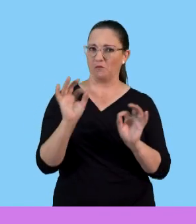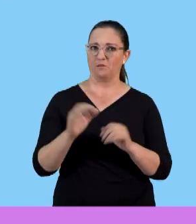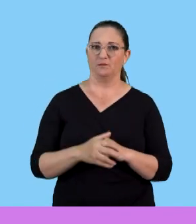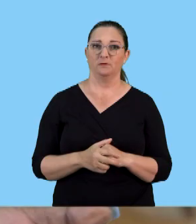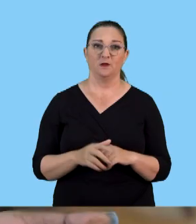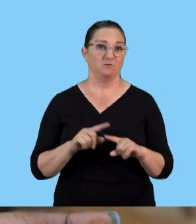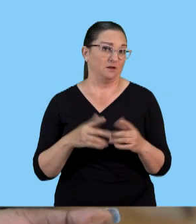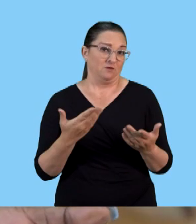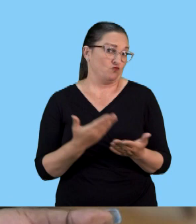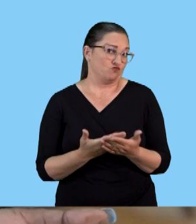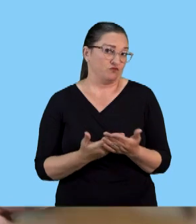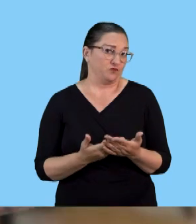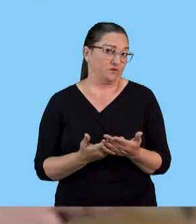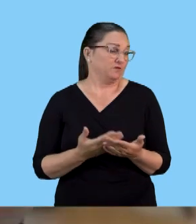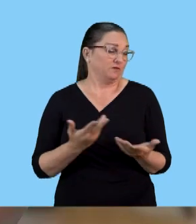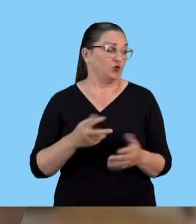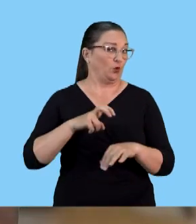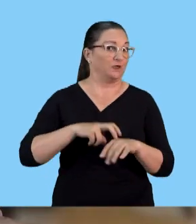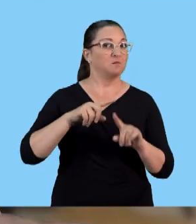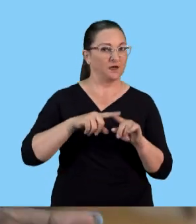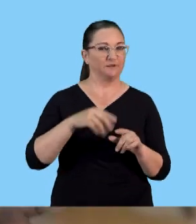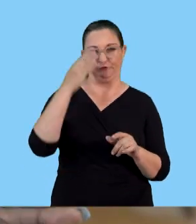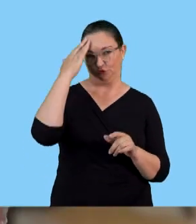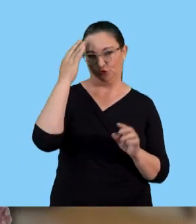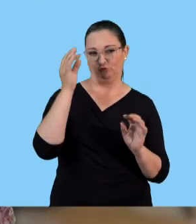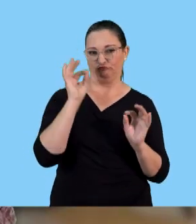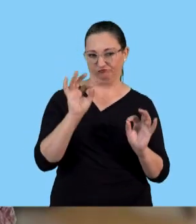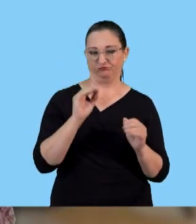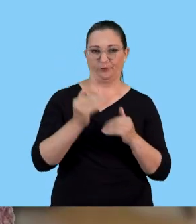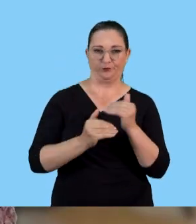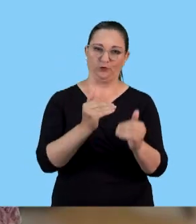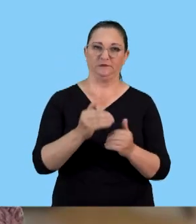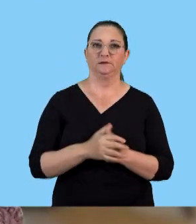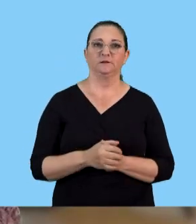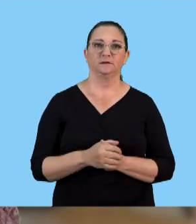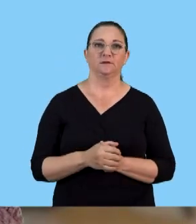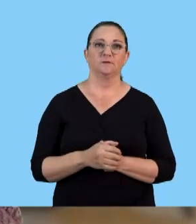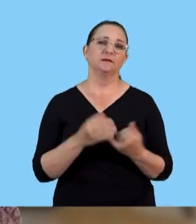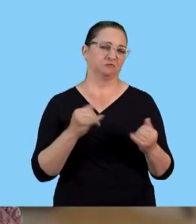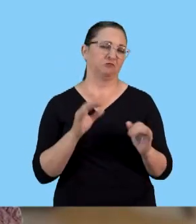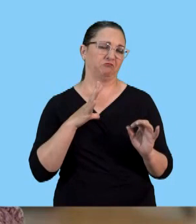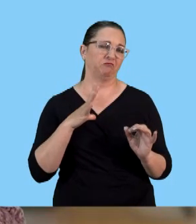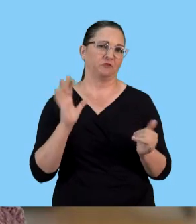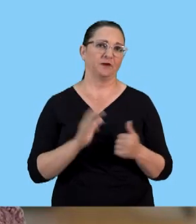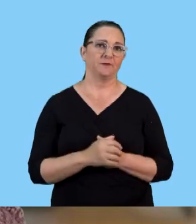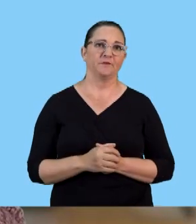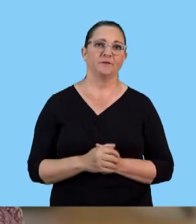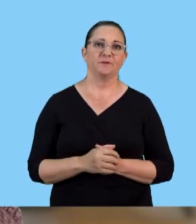it. But even if you don't prove it, as long as you know the correct procedure to calculate your VAT amount, it's still okay.